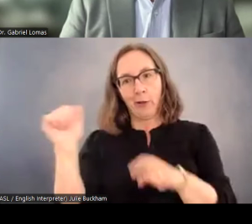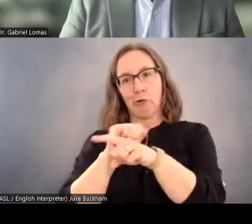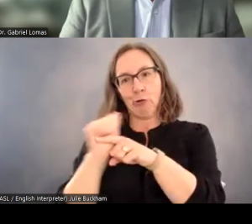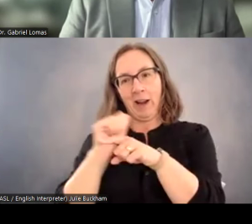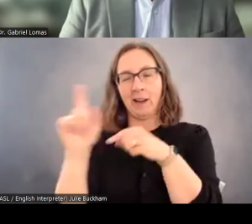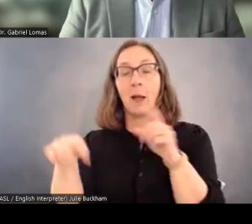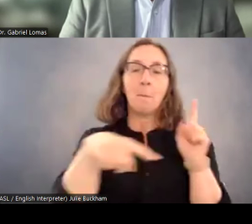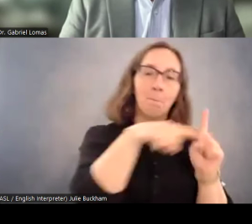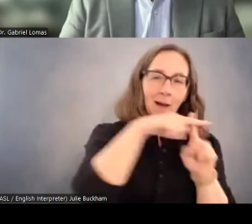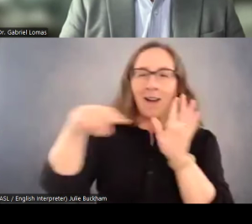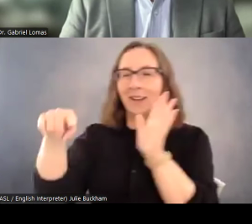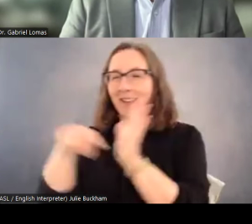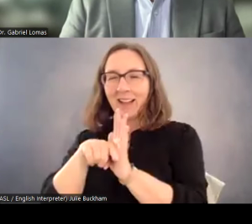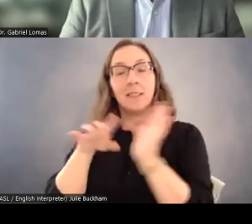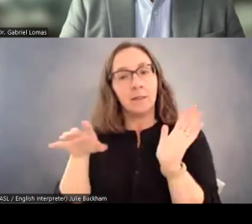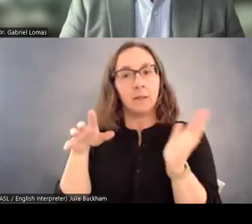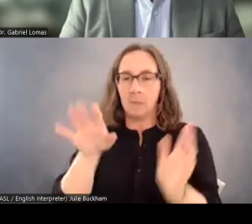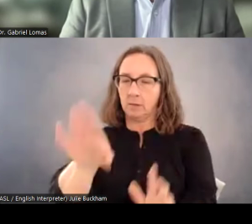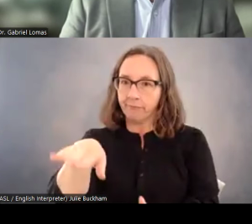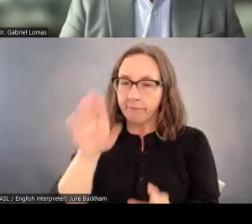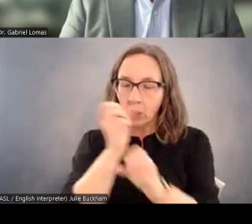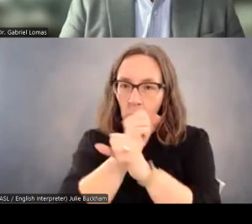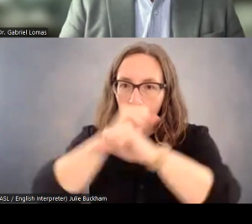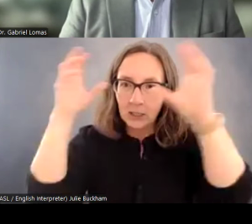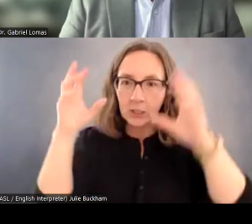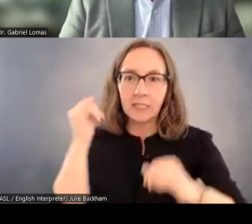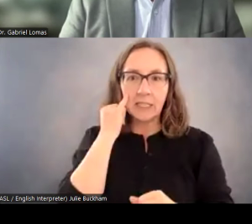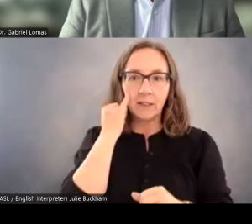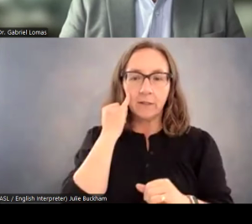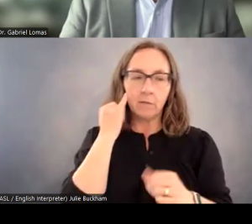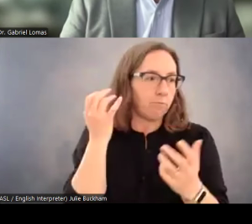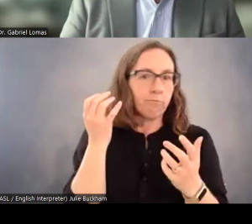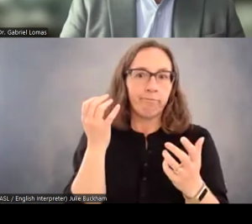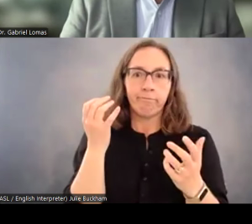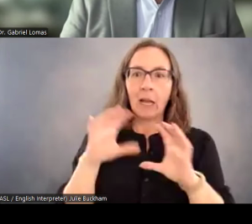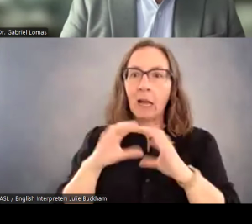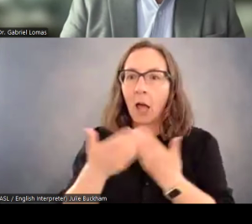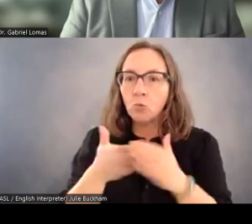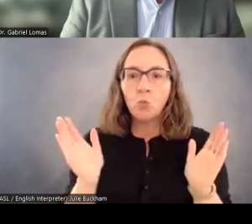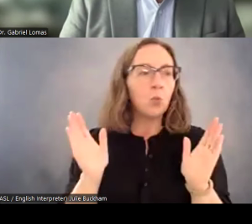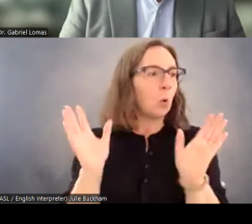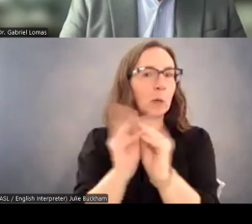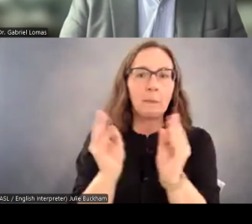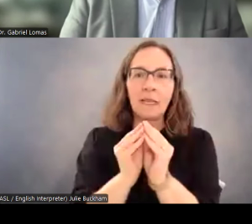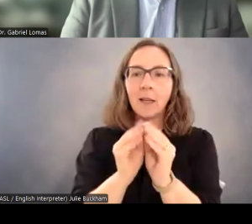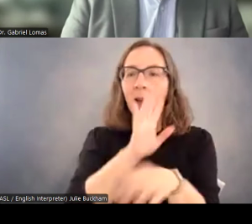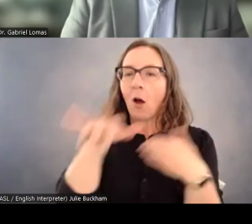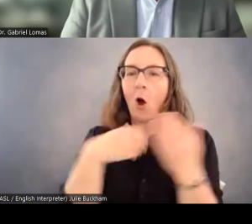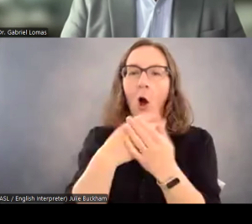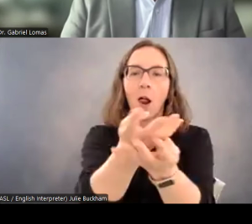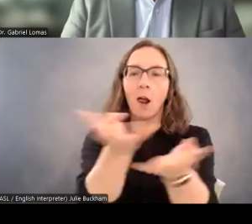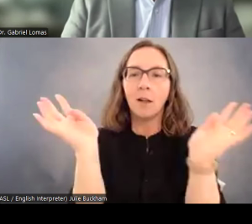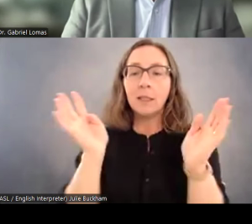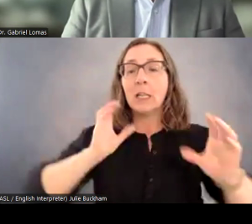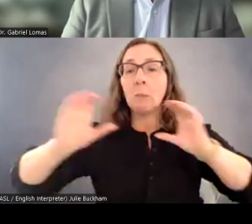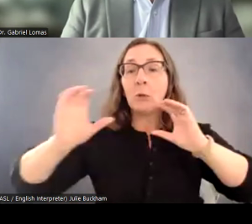and cons, because can you imagine if you're sitting with a group of people in a class or in a meeting and everyone's